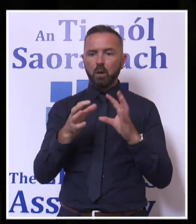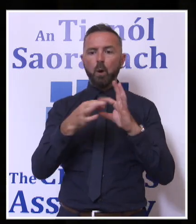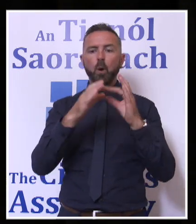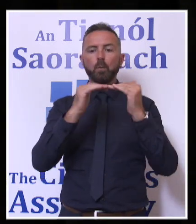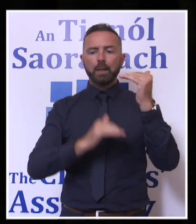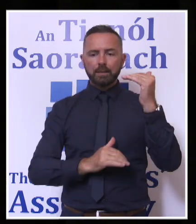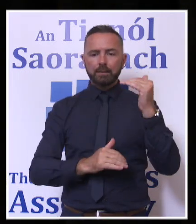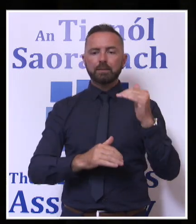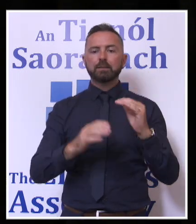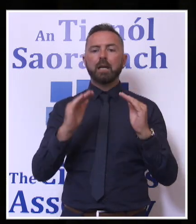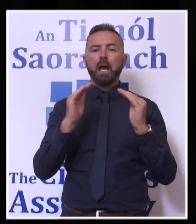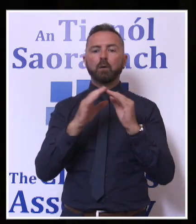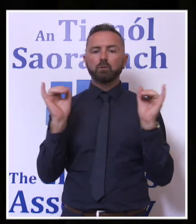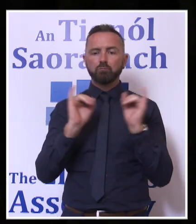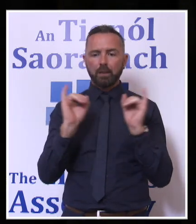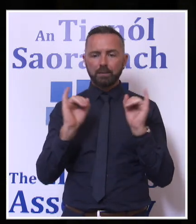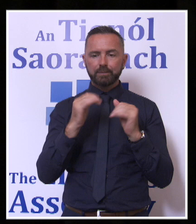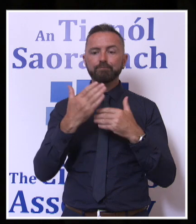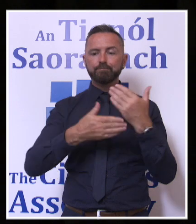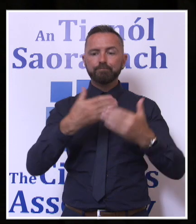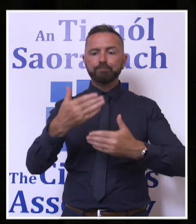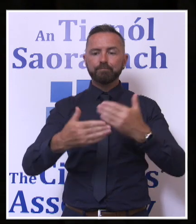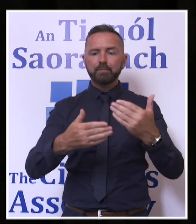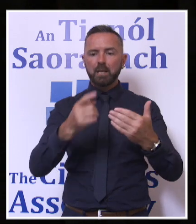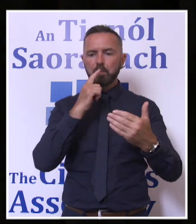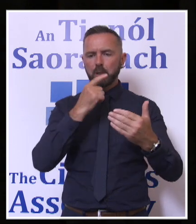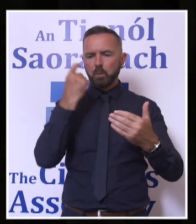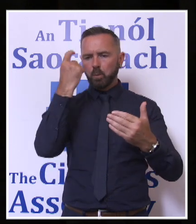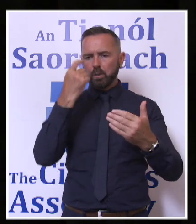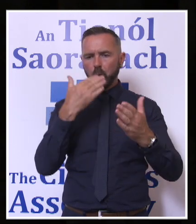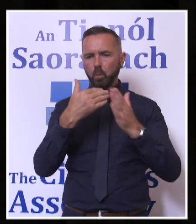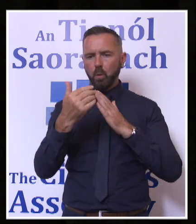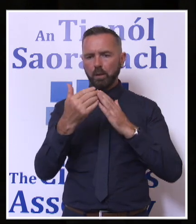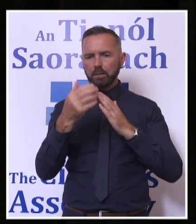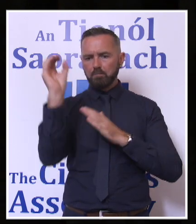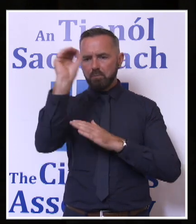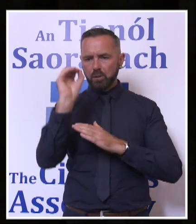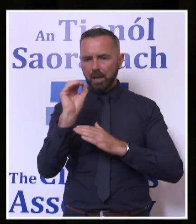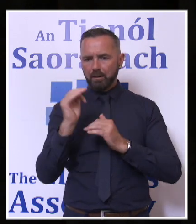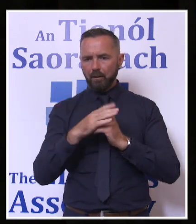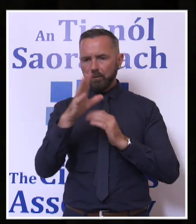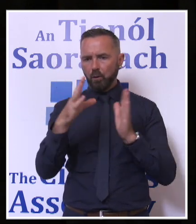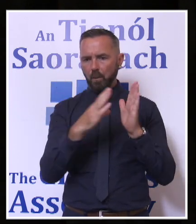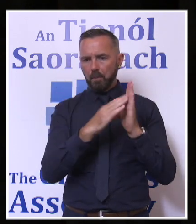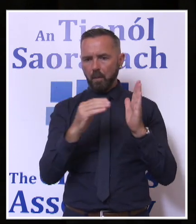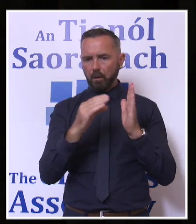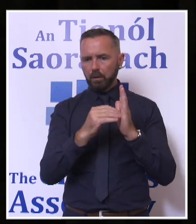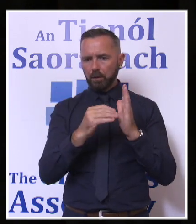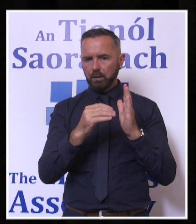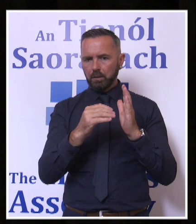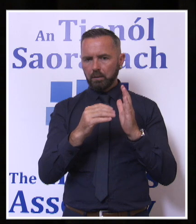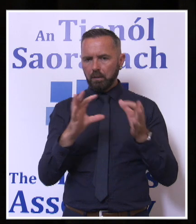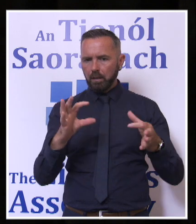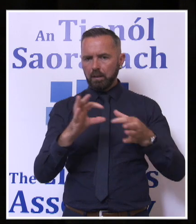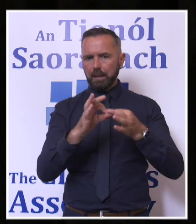homelessness and housing crises, and I'm just wondering, to what degree did your model of mayor and local authority inform housing policy and